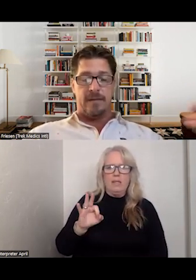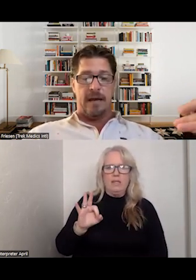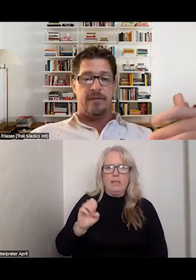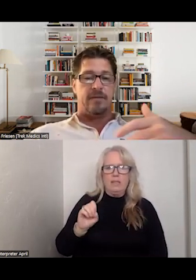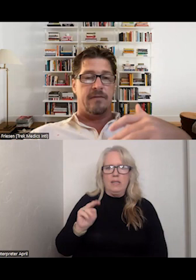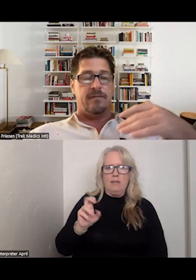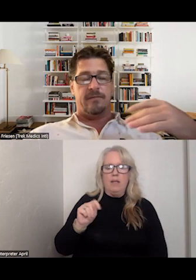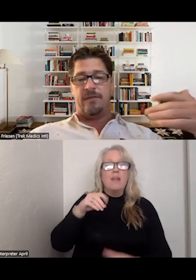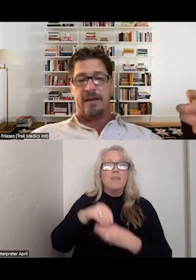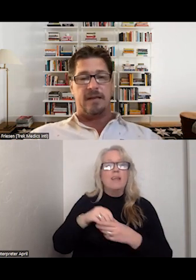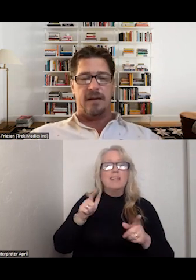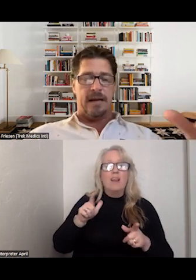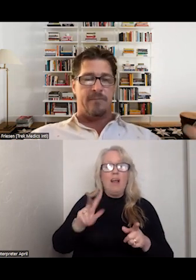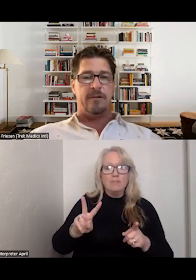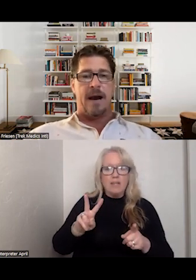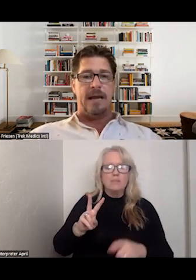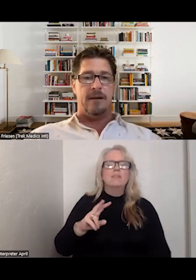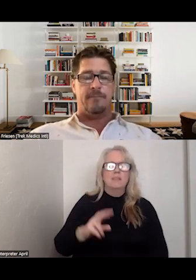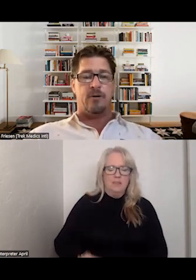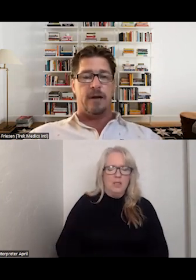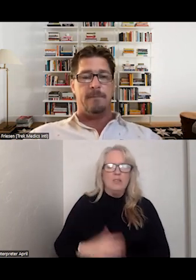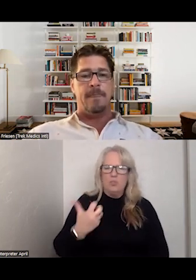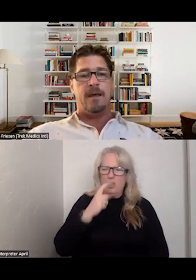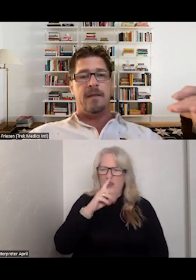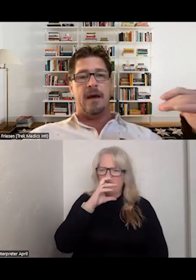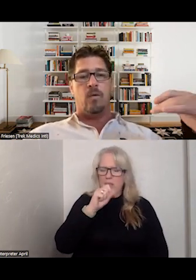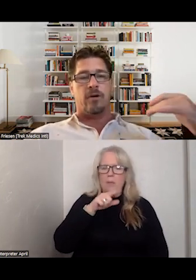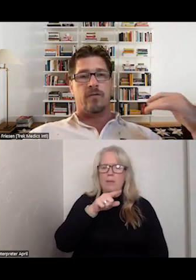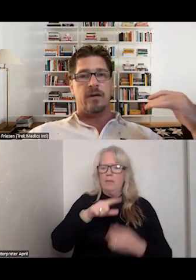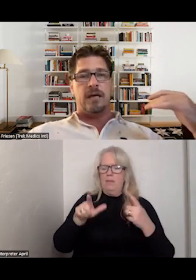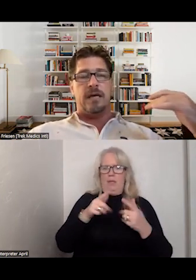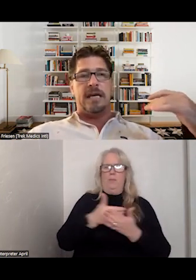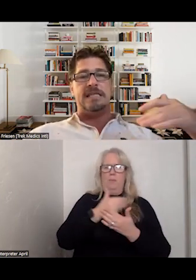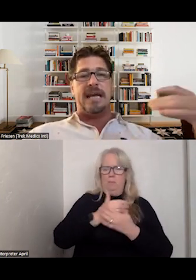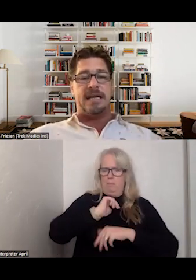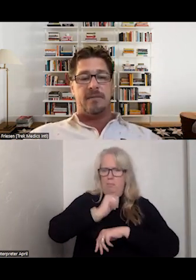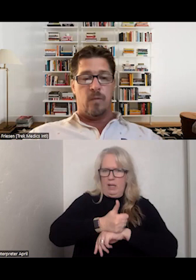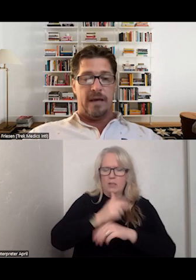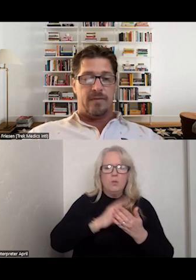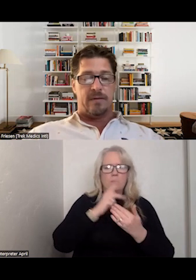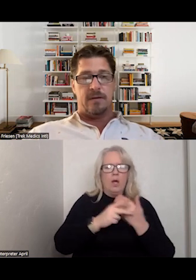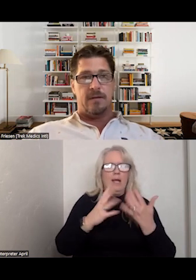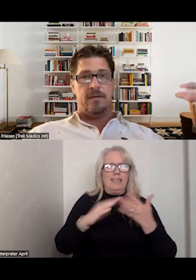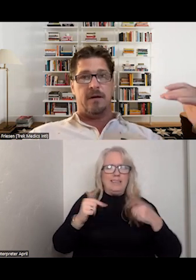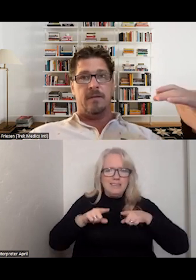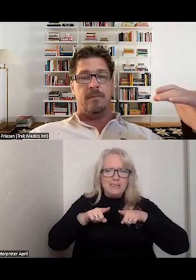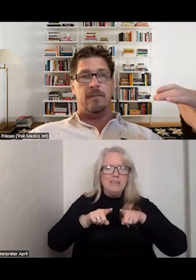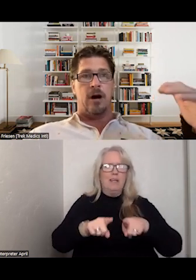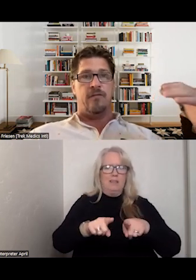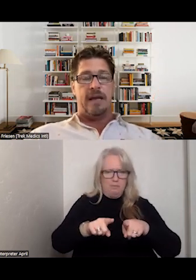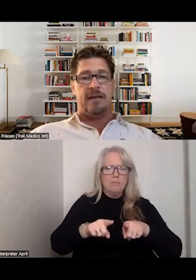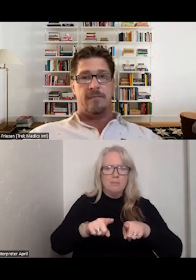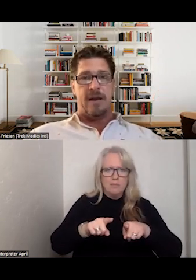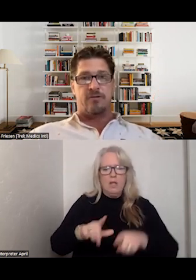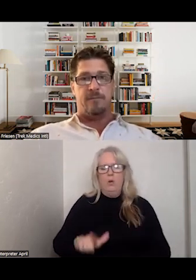Vegas. And this is a fascinating, an absolutely pioneering program that works in tandem with the